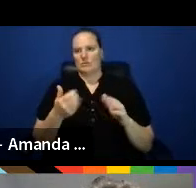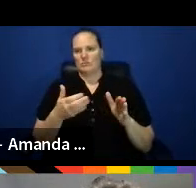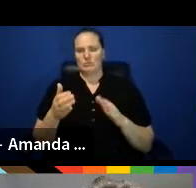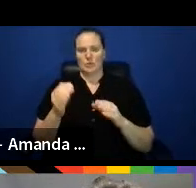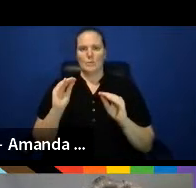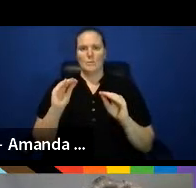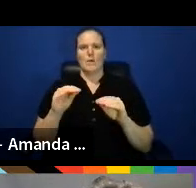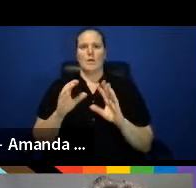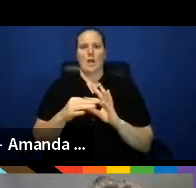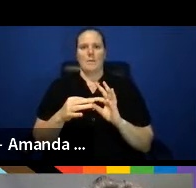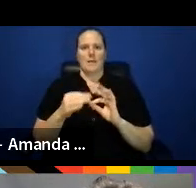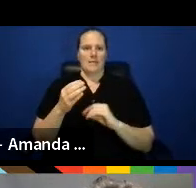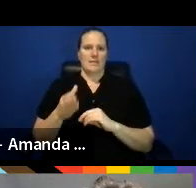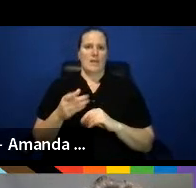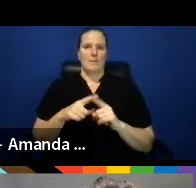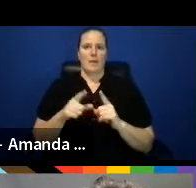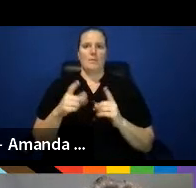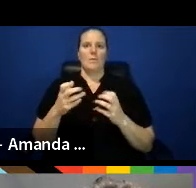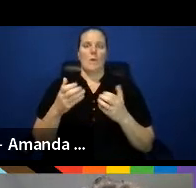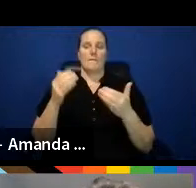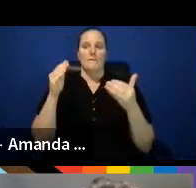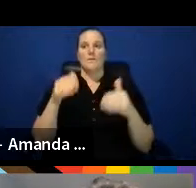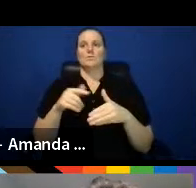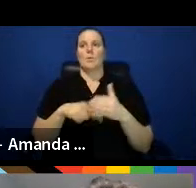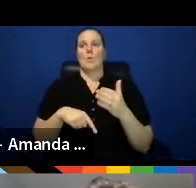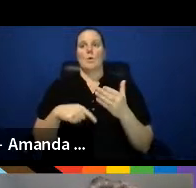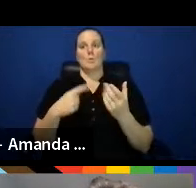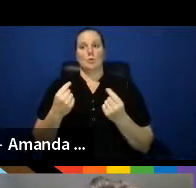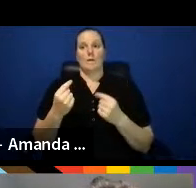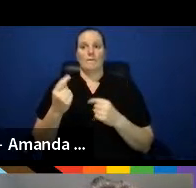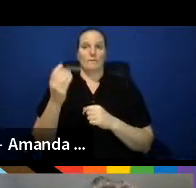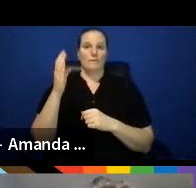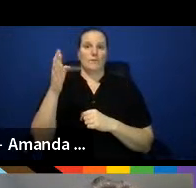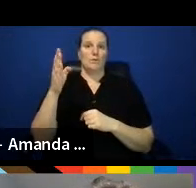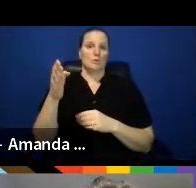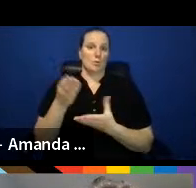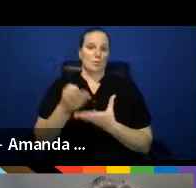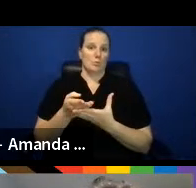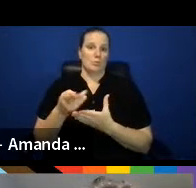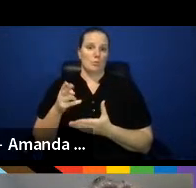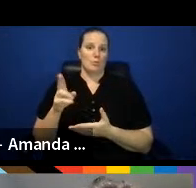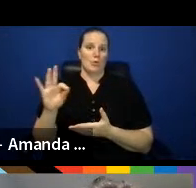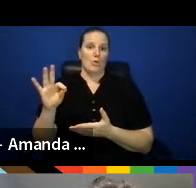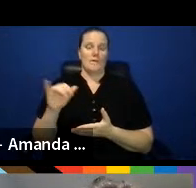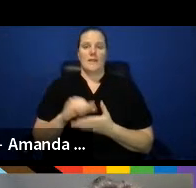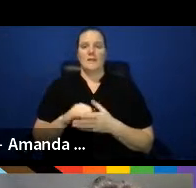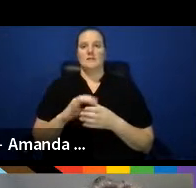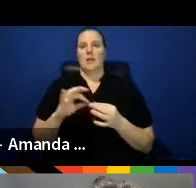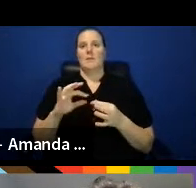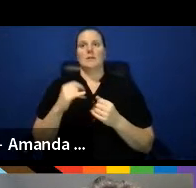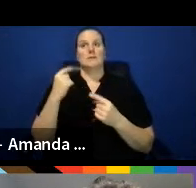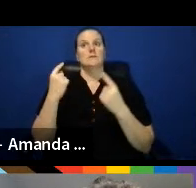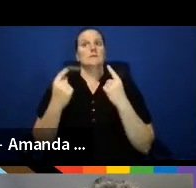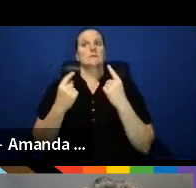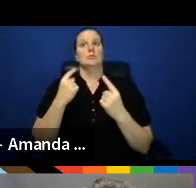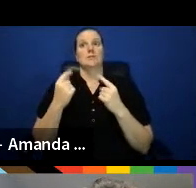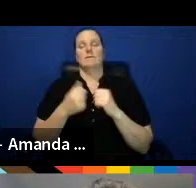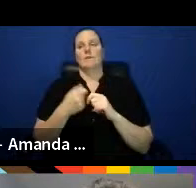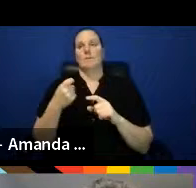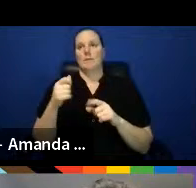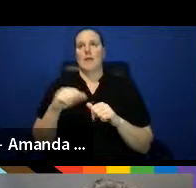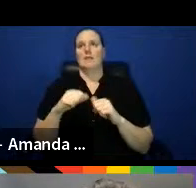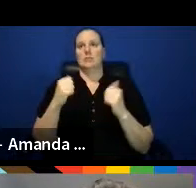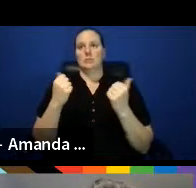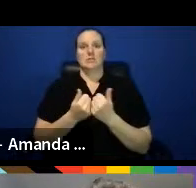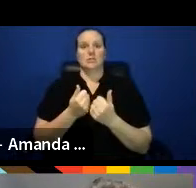put that comment in there. But we want to focus on what are we doing. Future proofing is a comment taken into consideration by the transit agencies